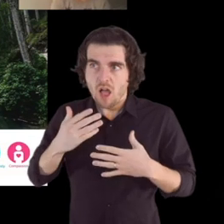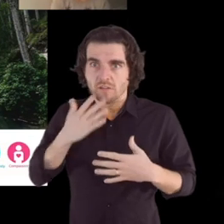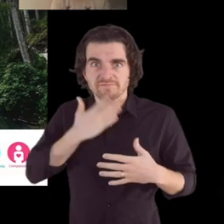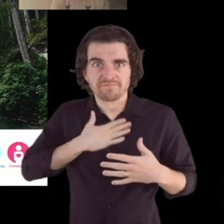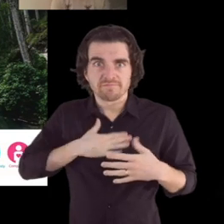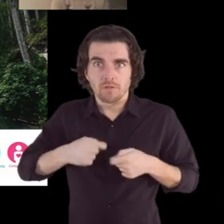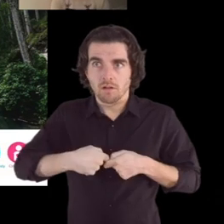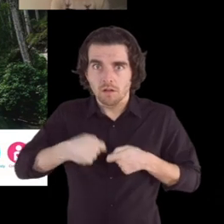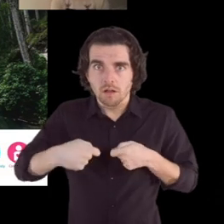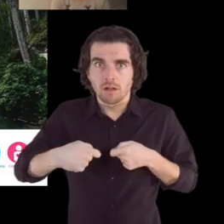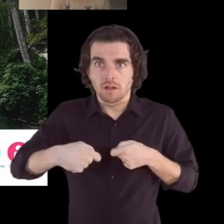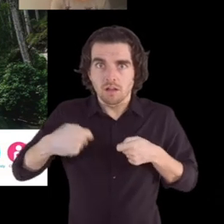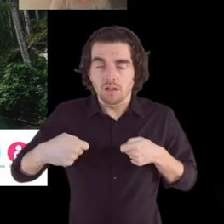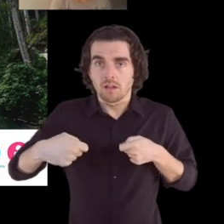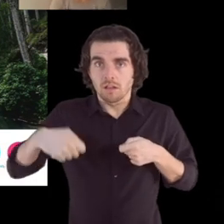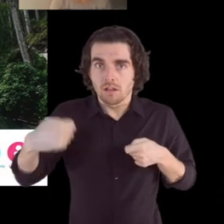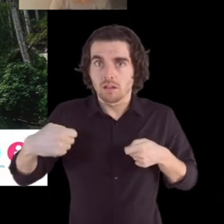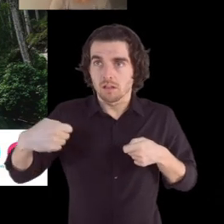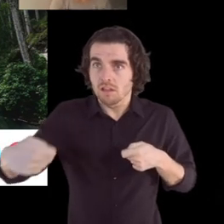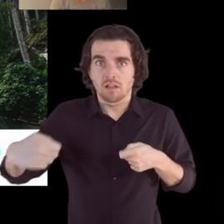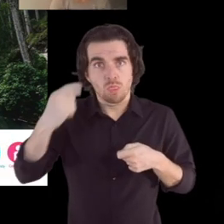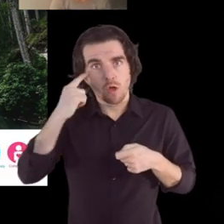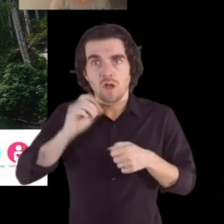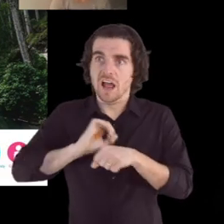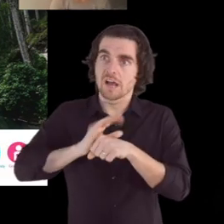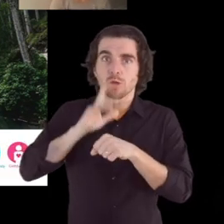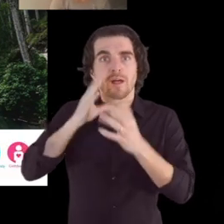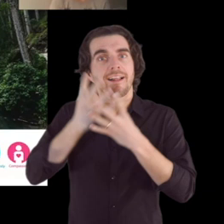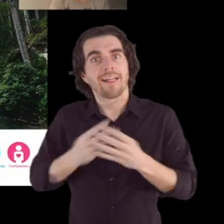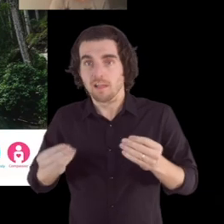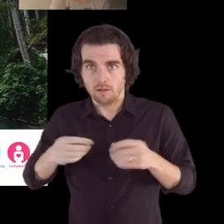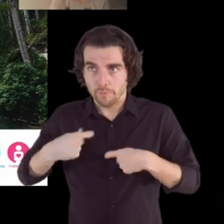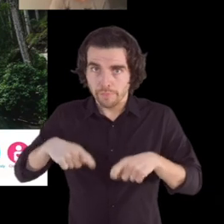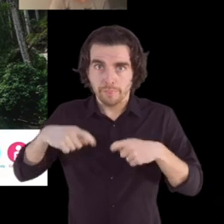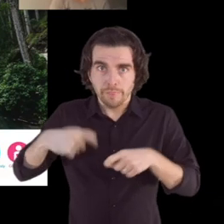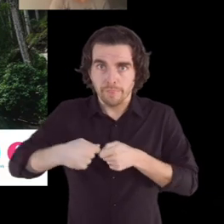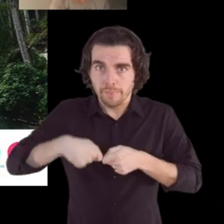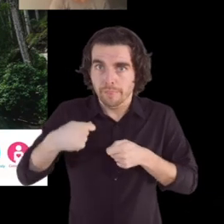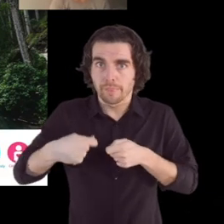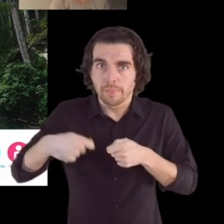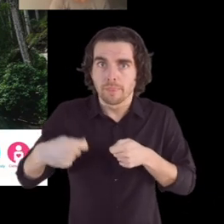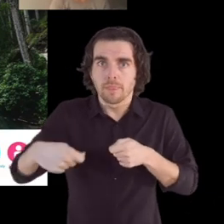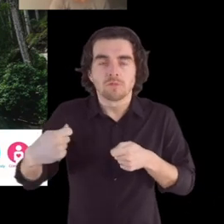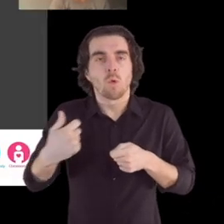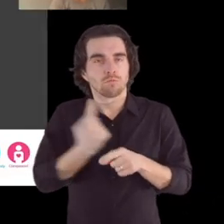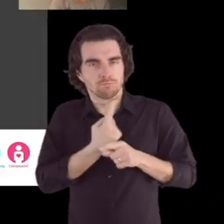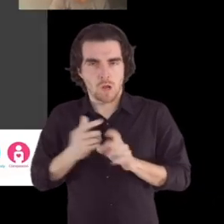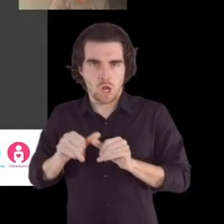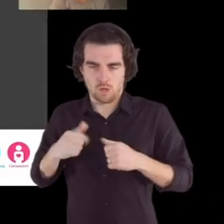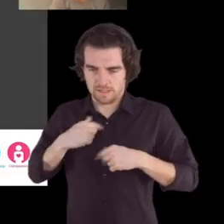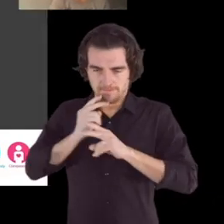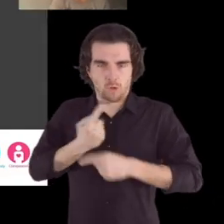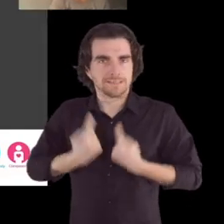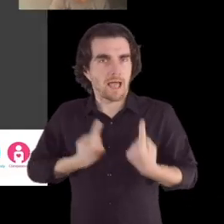anticipated. And then very importantly at the end, we're going to talk about how we can look after ourselves and others, and that's